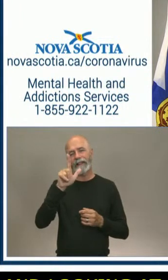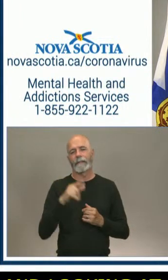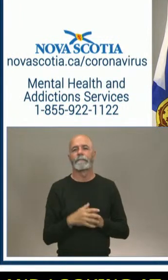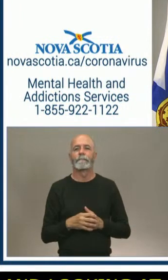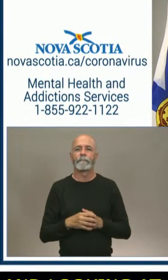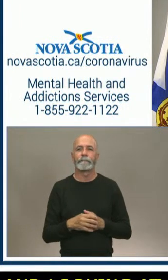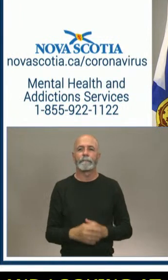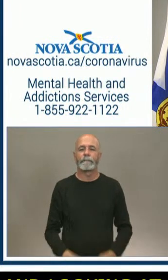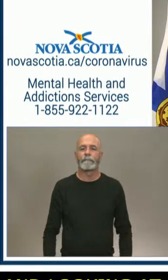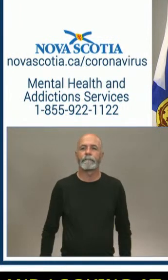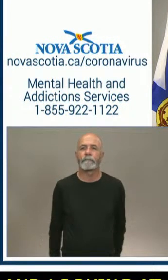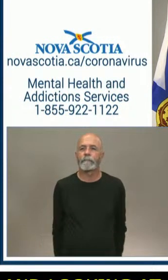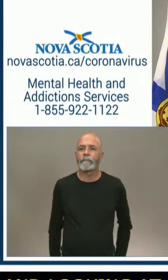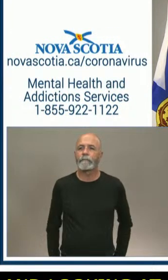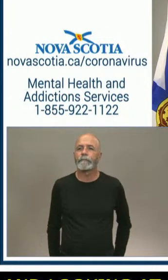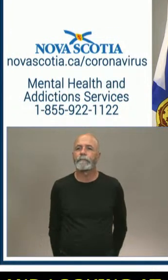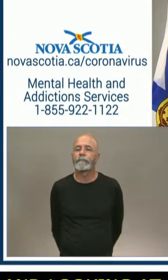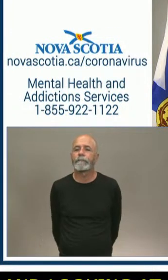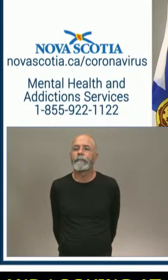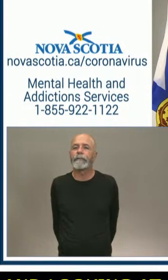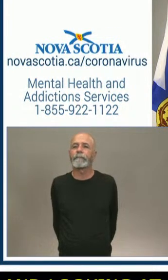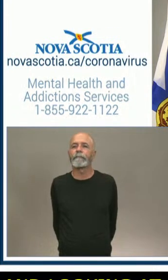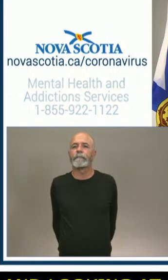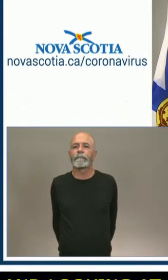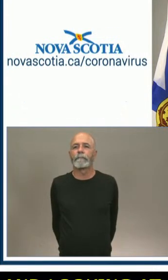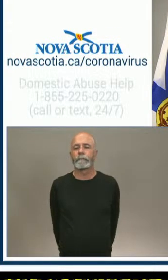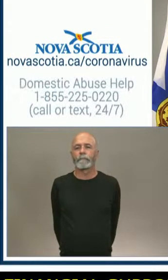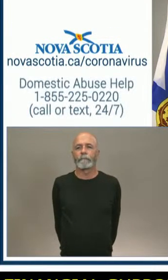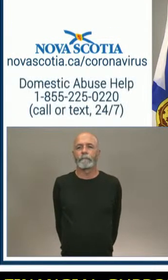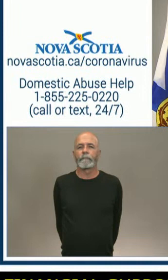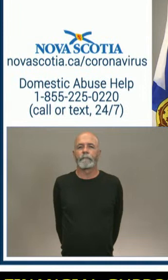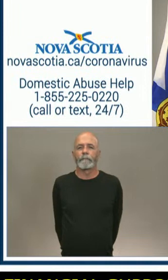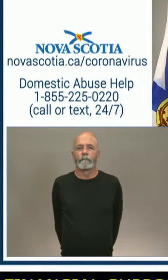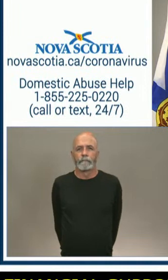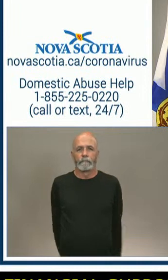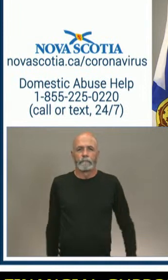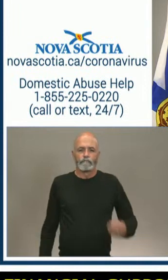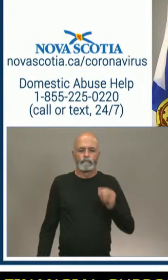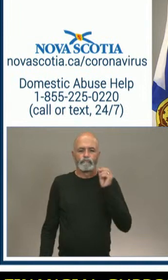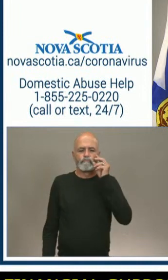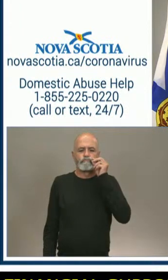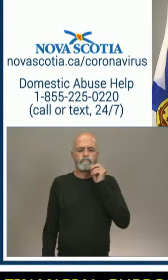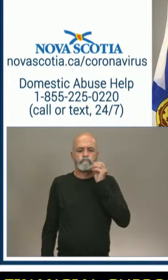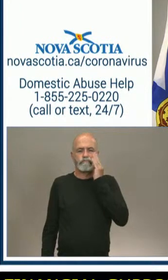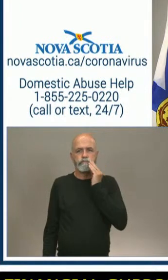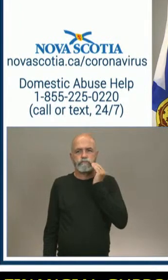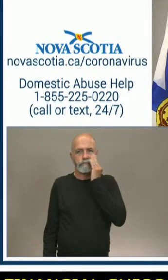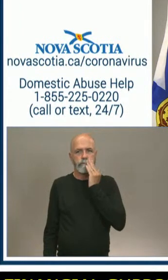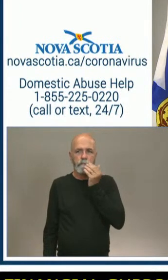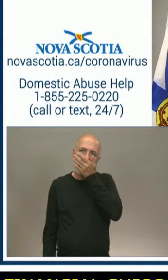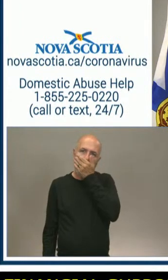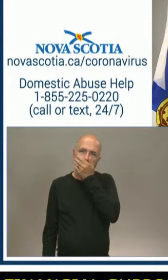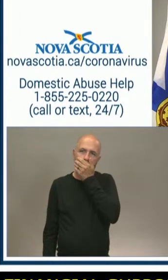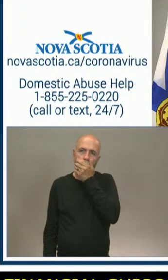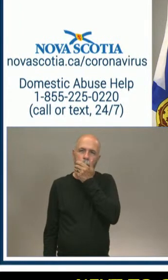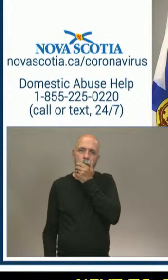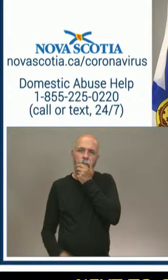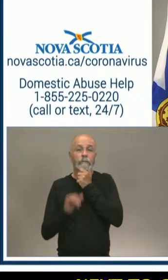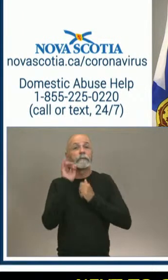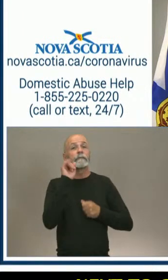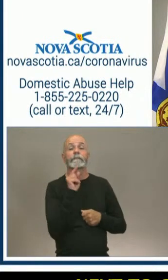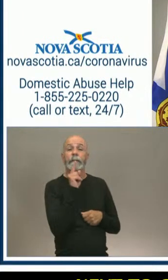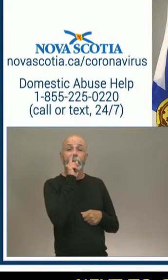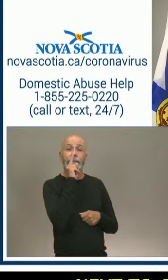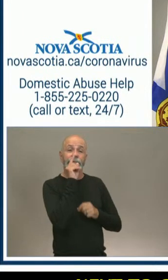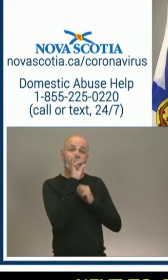Thank you. Just talking about the testing program that's kind of launching at some